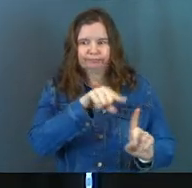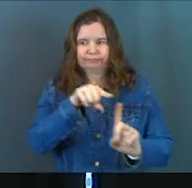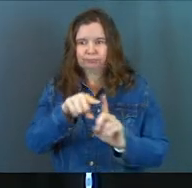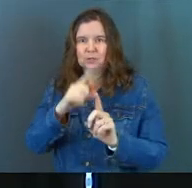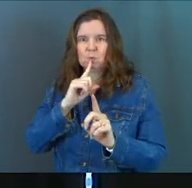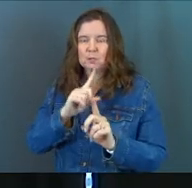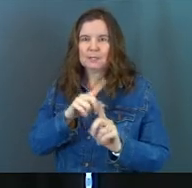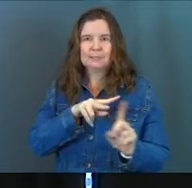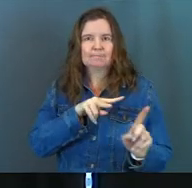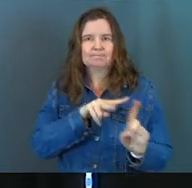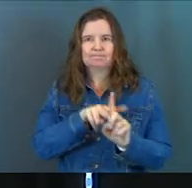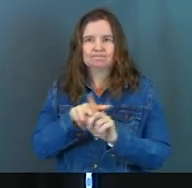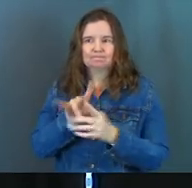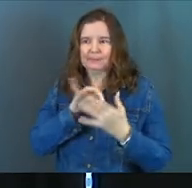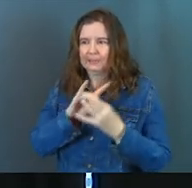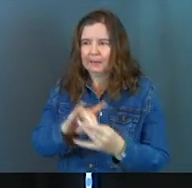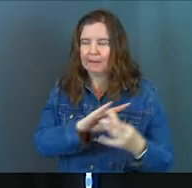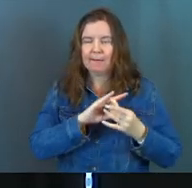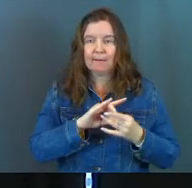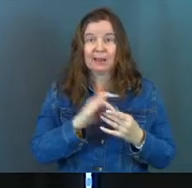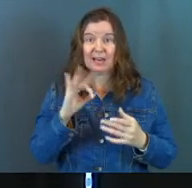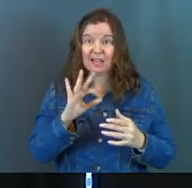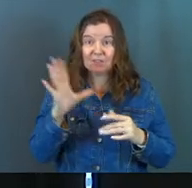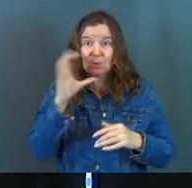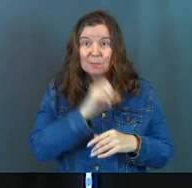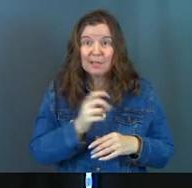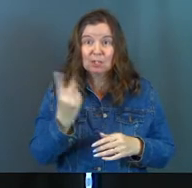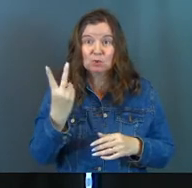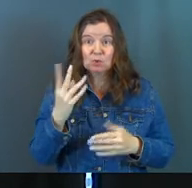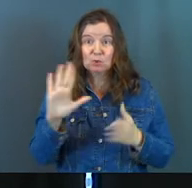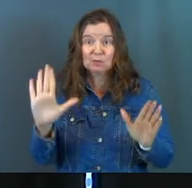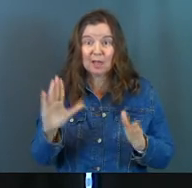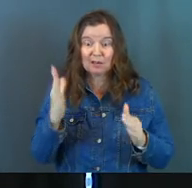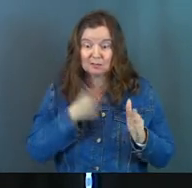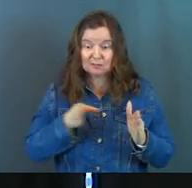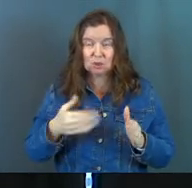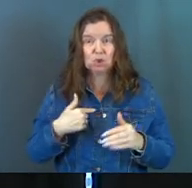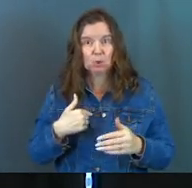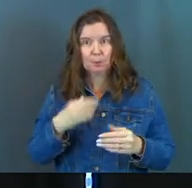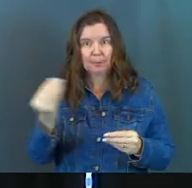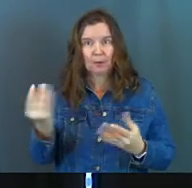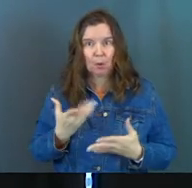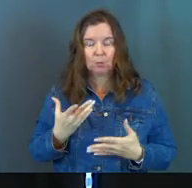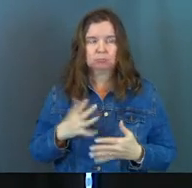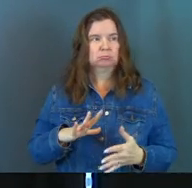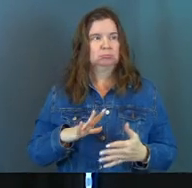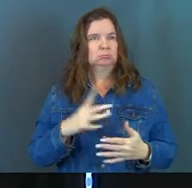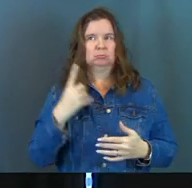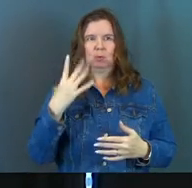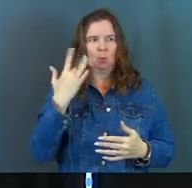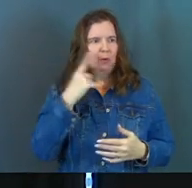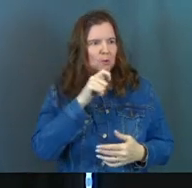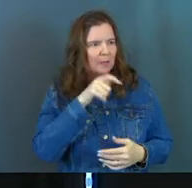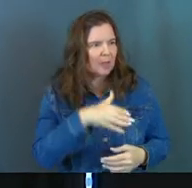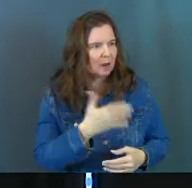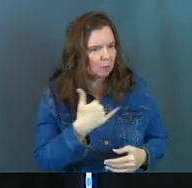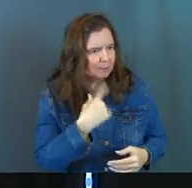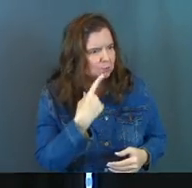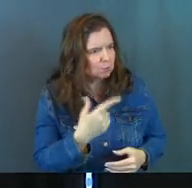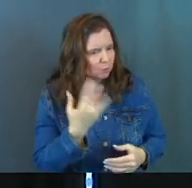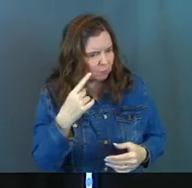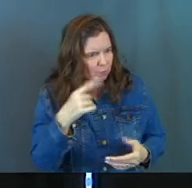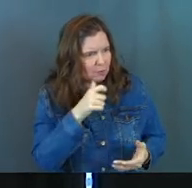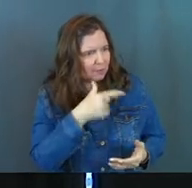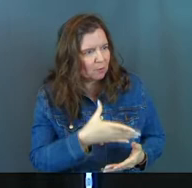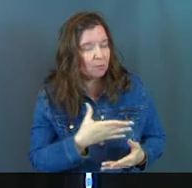was super plugged in. And man, if you skipped 2 Sundays in a row, you were going to hear about it, right? Like, they were coming after